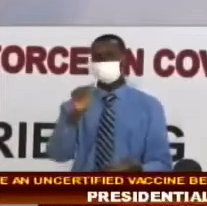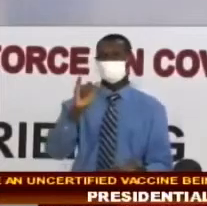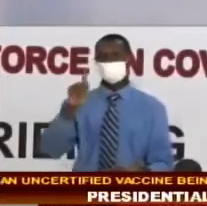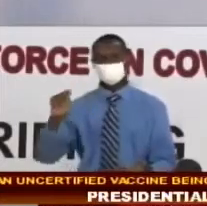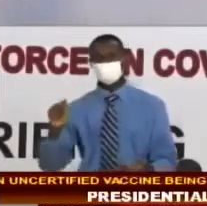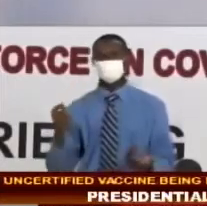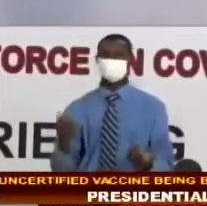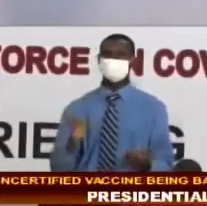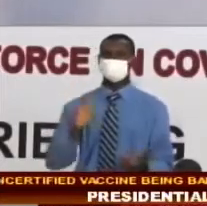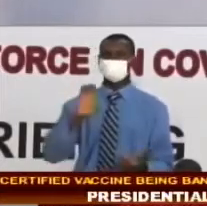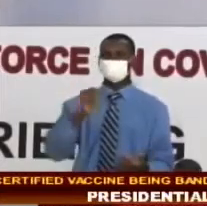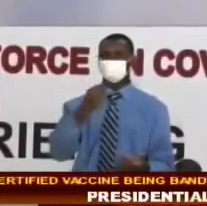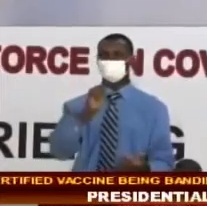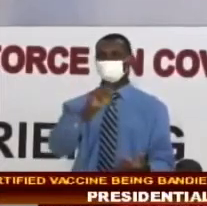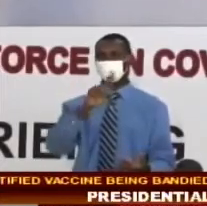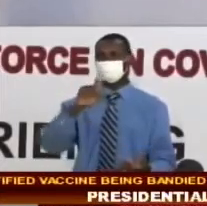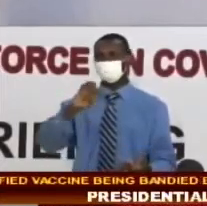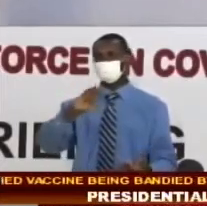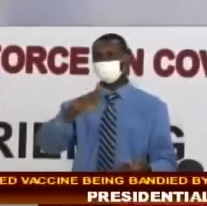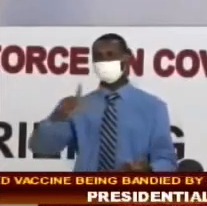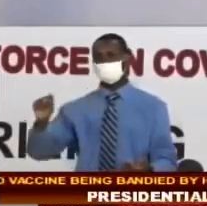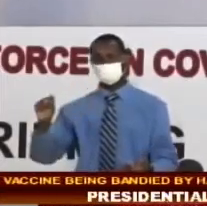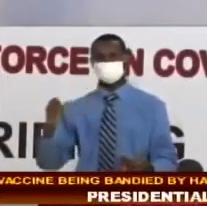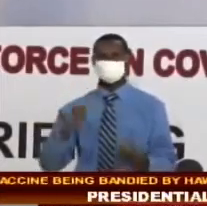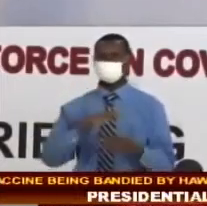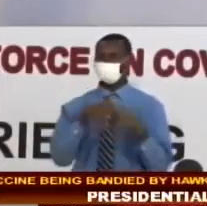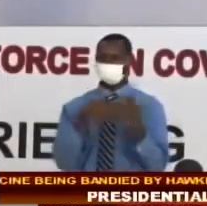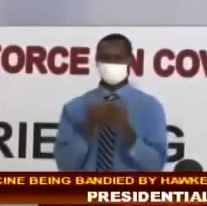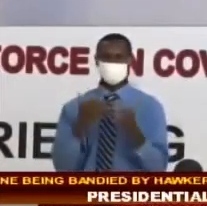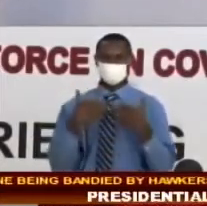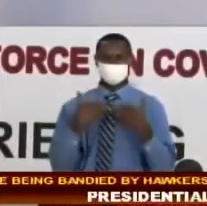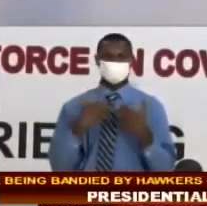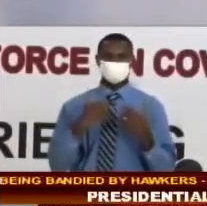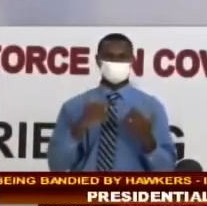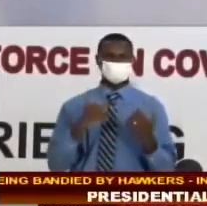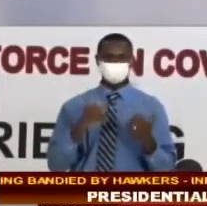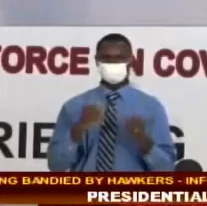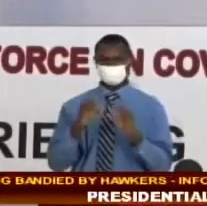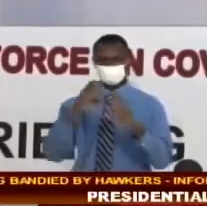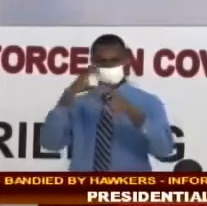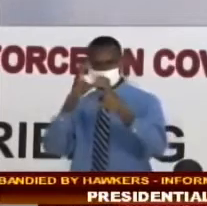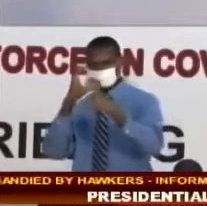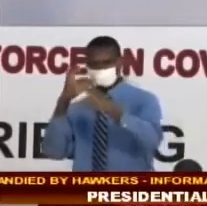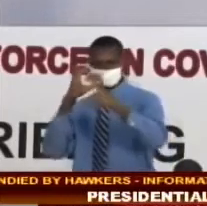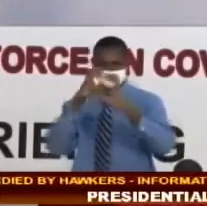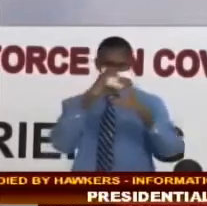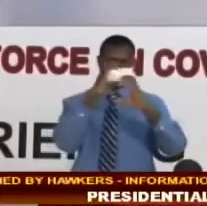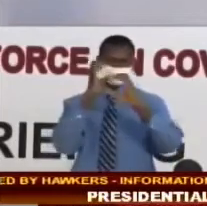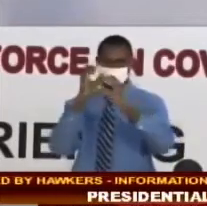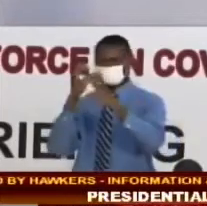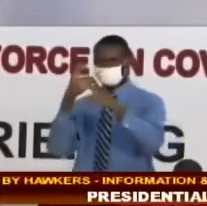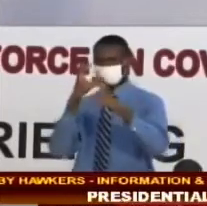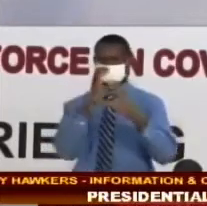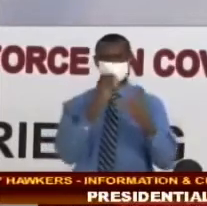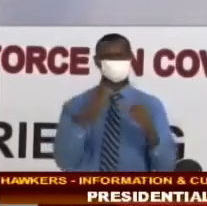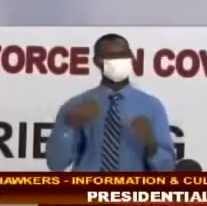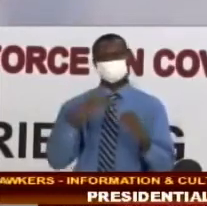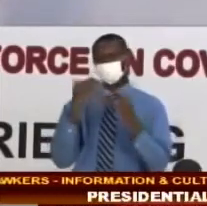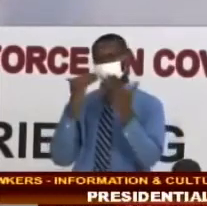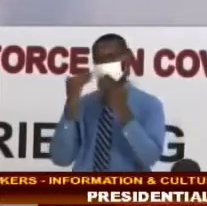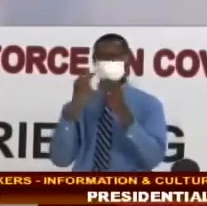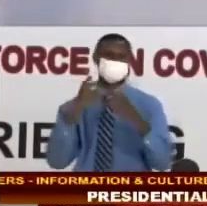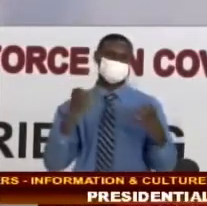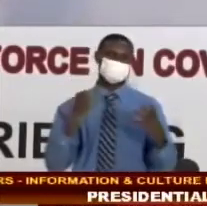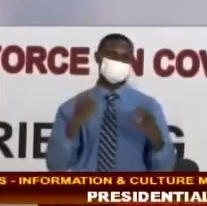AIT channels have all been covering our press conferences live without any charge. We thank you very much for